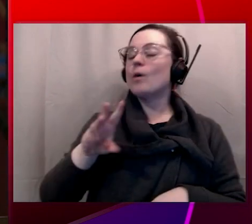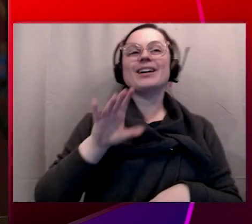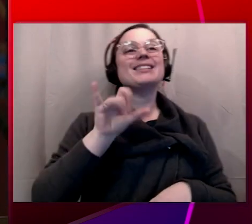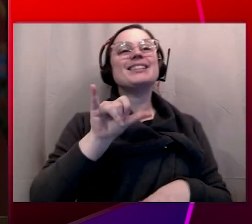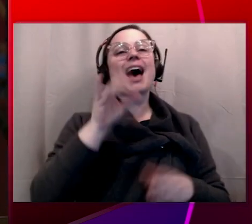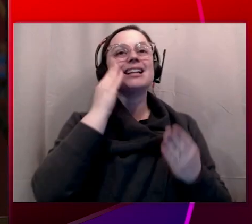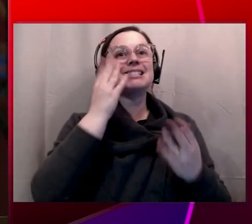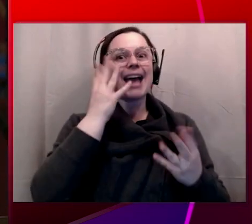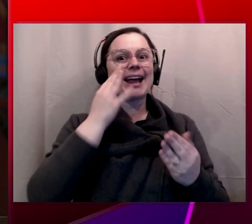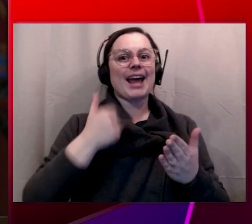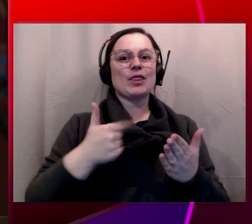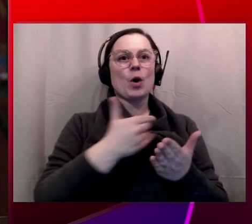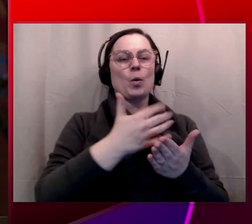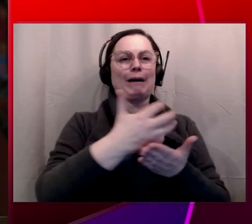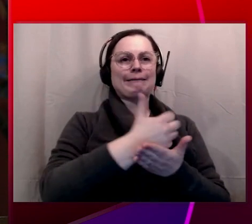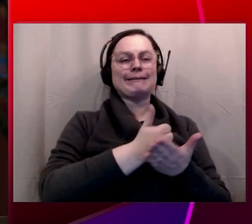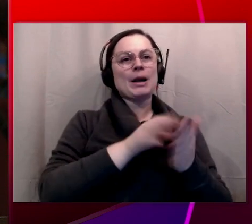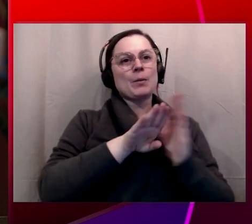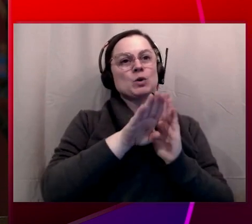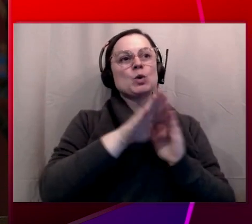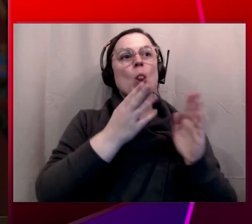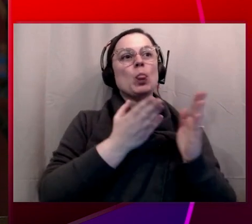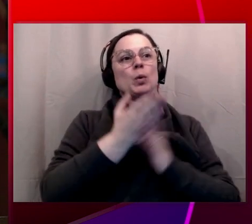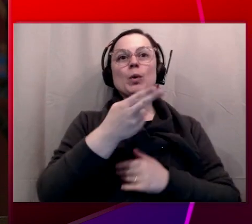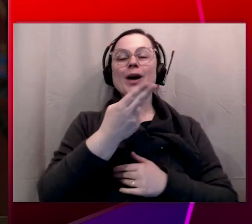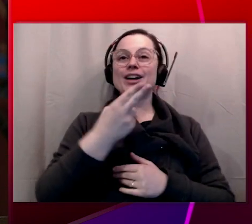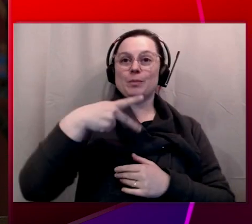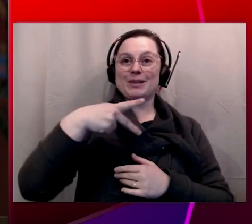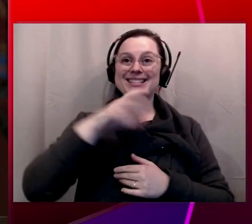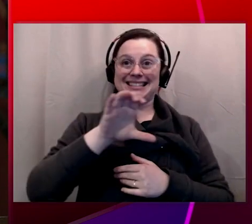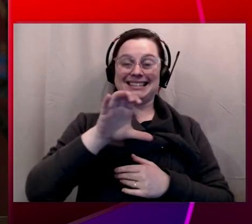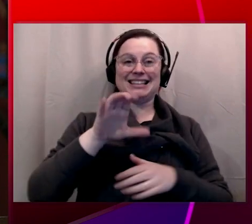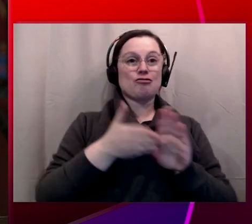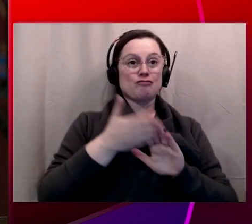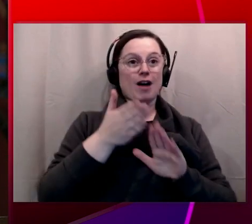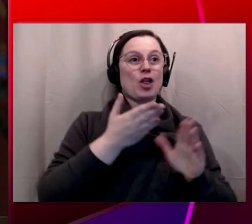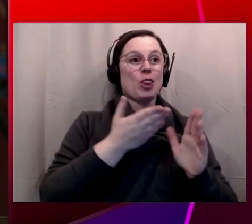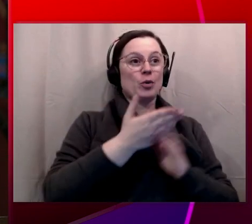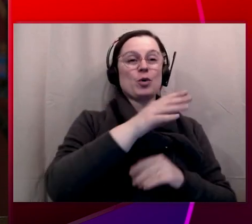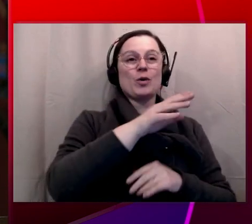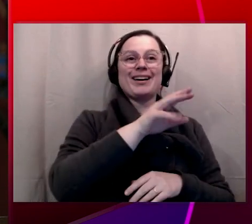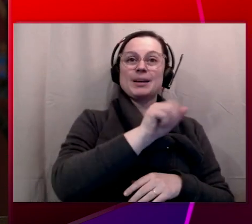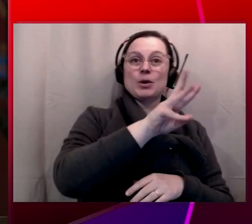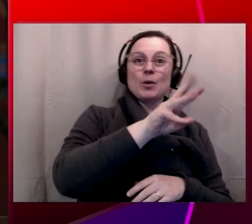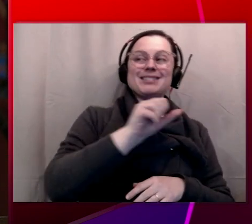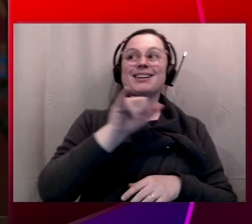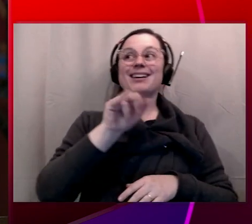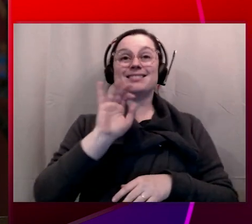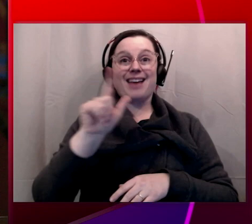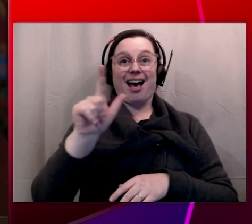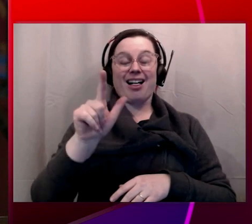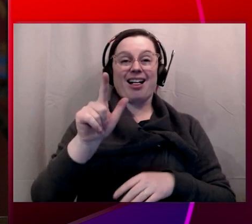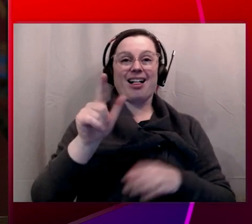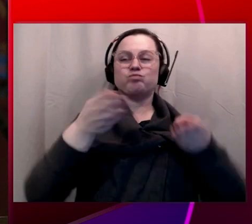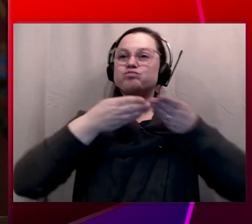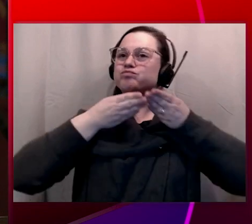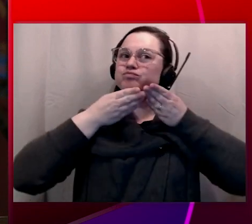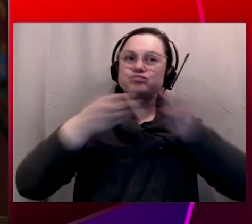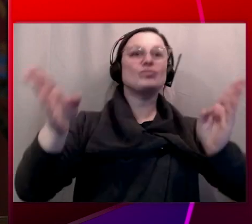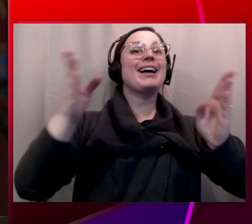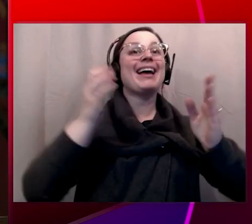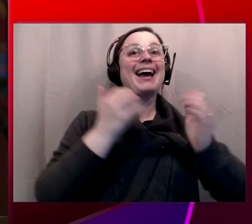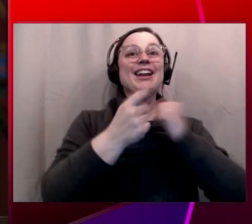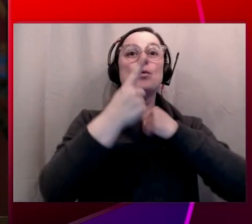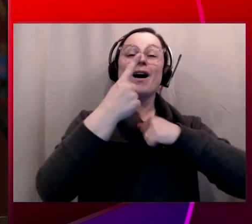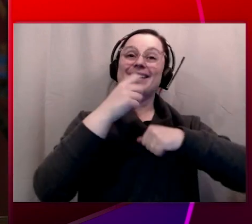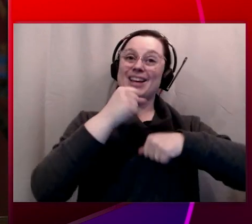through the HPC run with AWS and Intel is totally publicly available. So anyone can